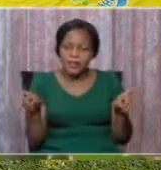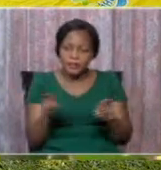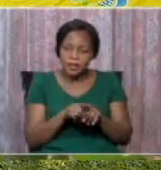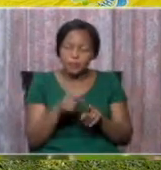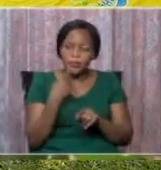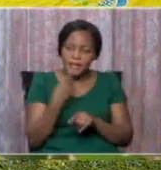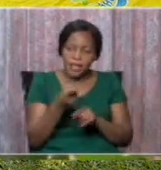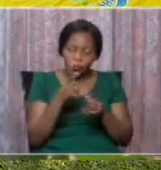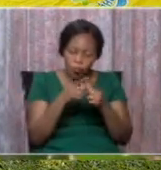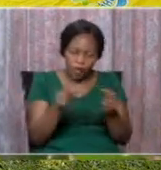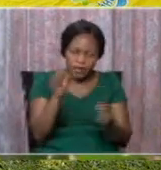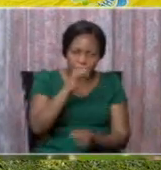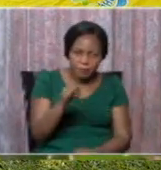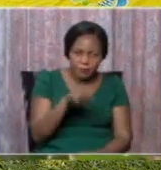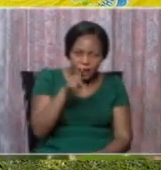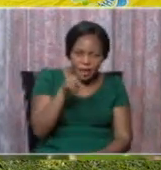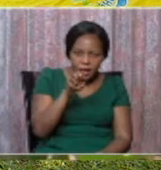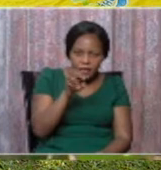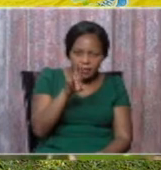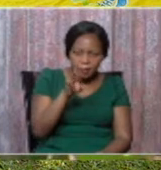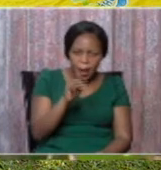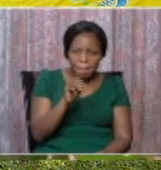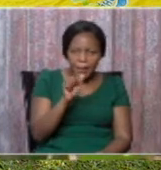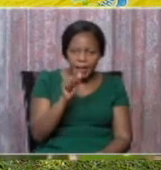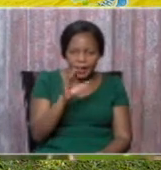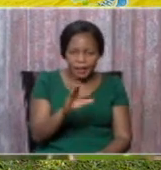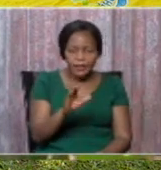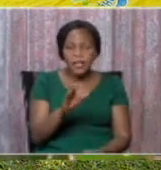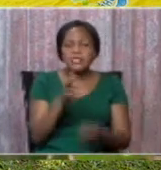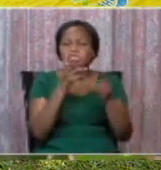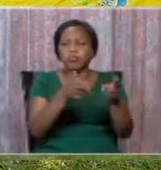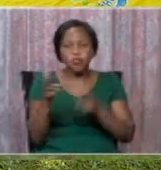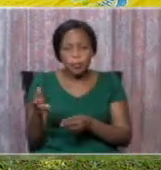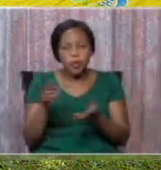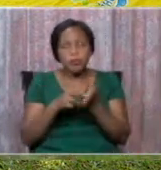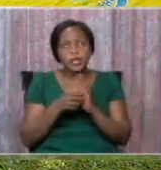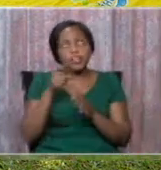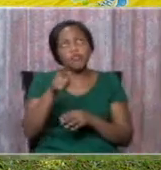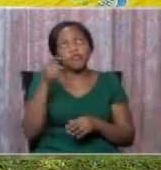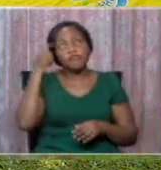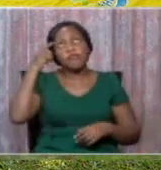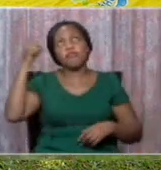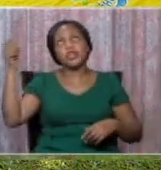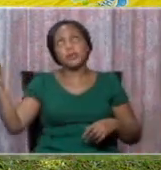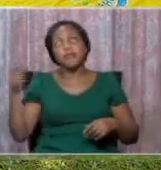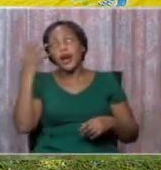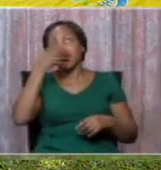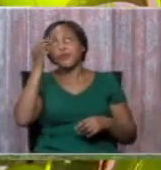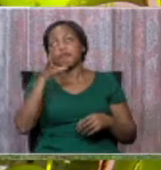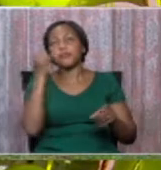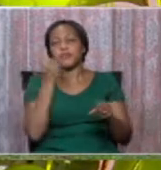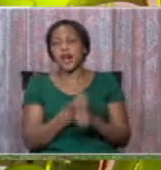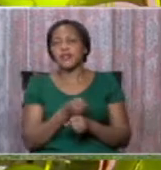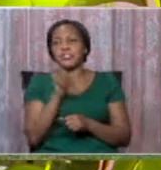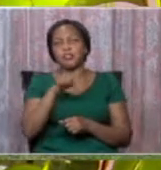a normal. You're producing a lot of spermatozoa, and it has to be released. Otherwise, it will